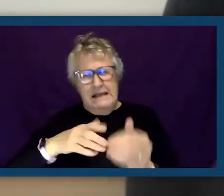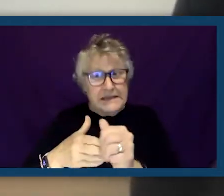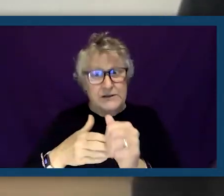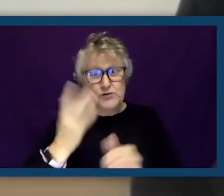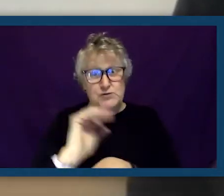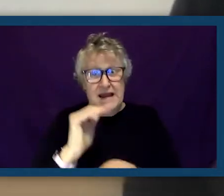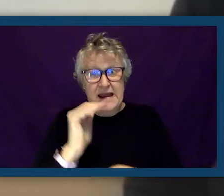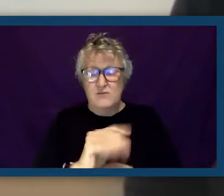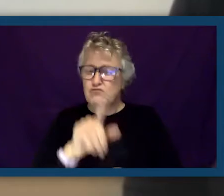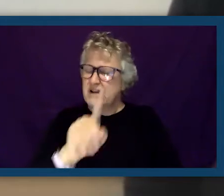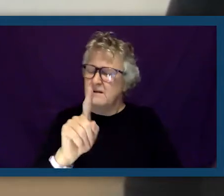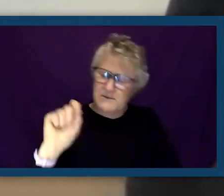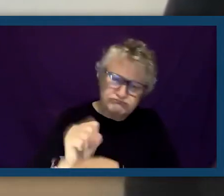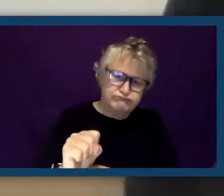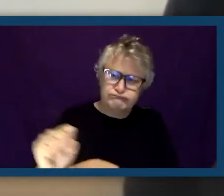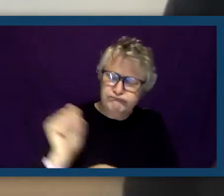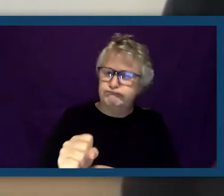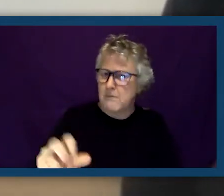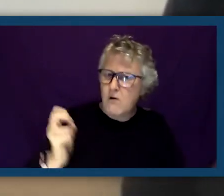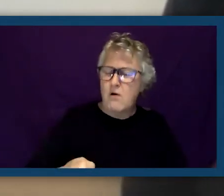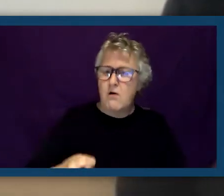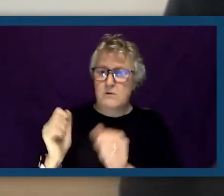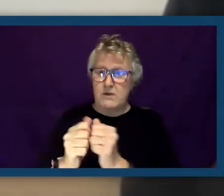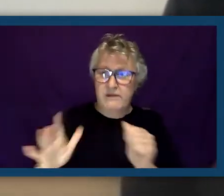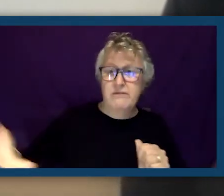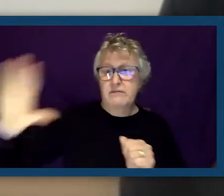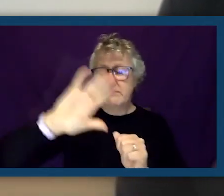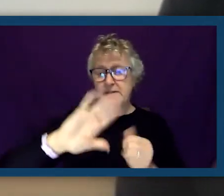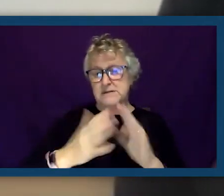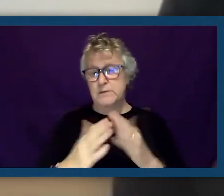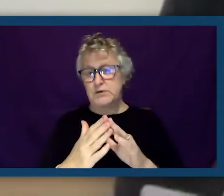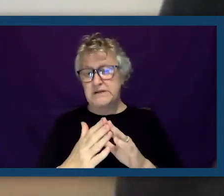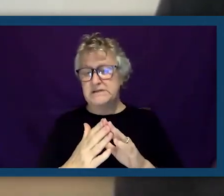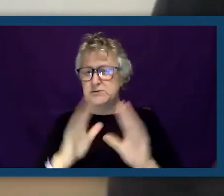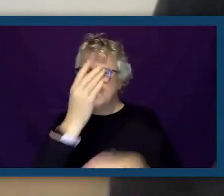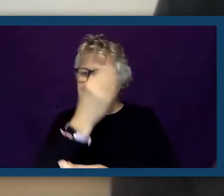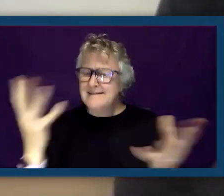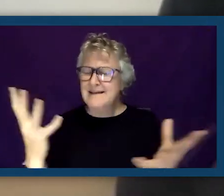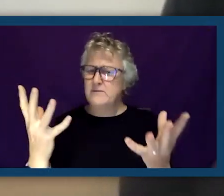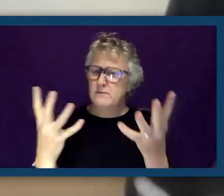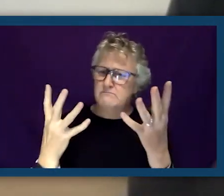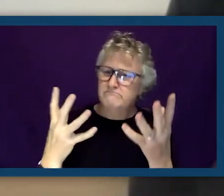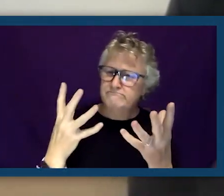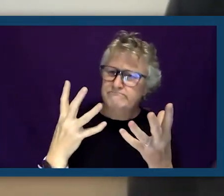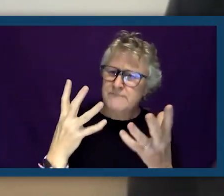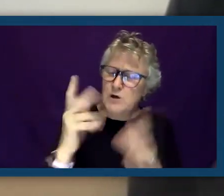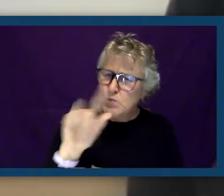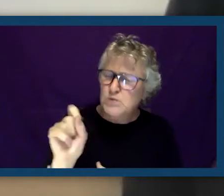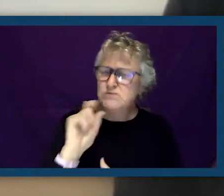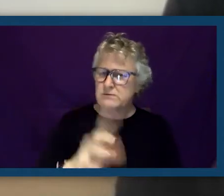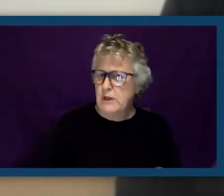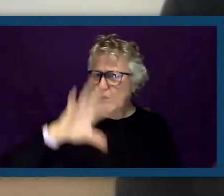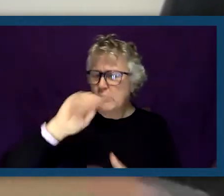the communities and working closely with these communities to give them the tools to learn about advocacy and our democratic